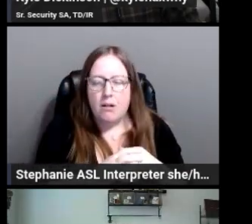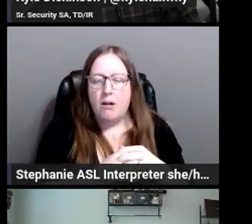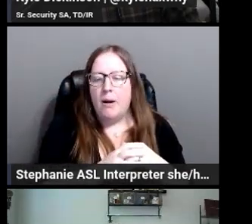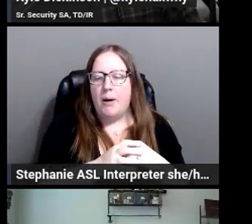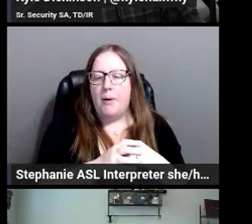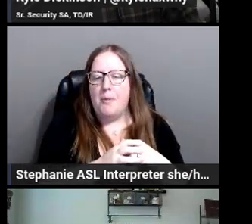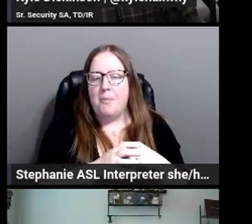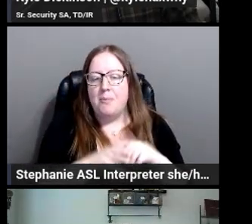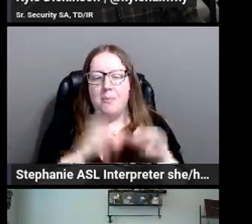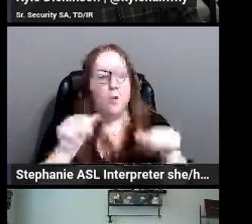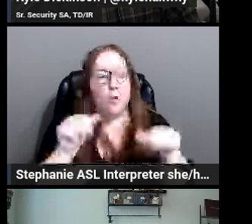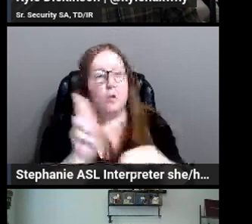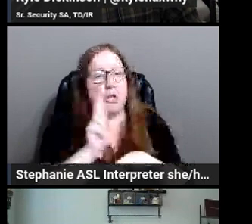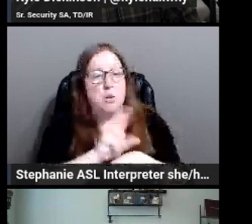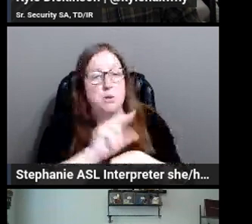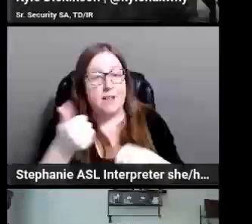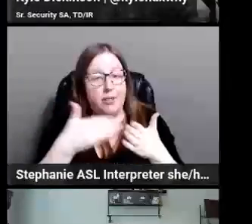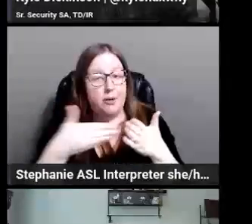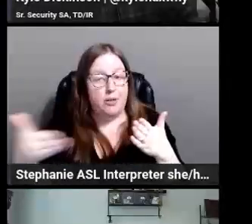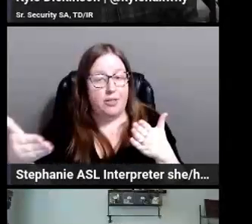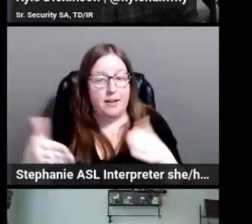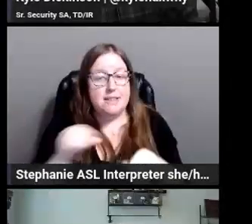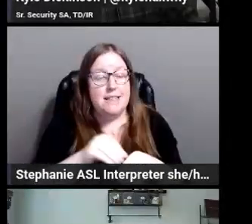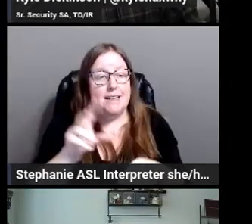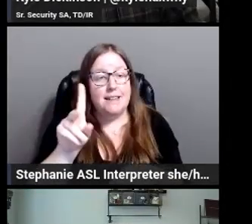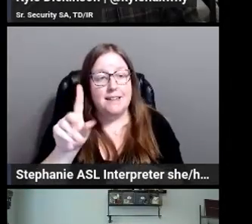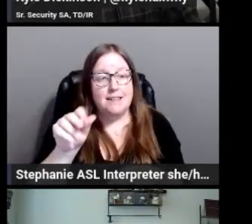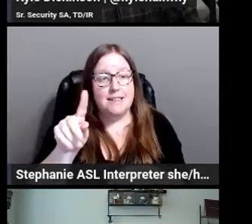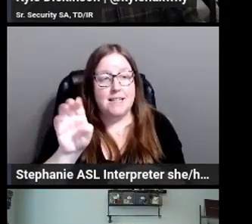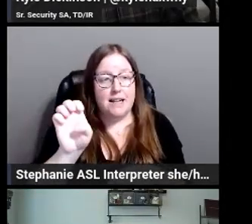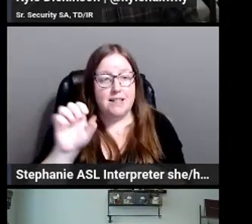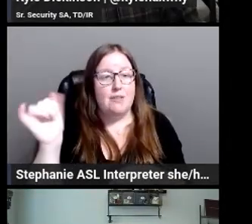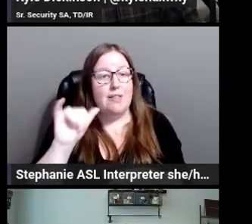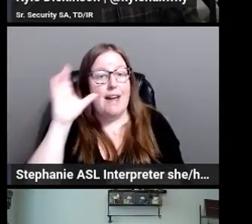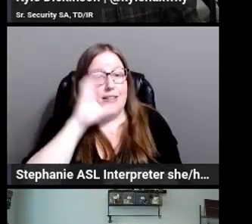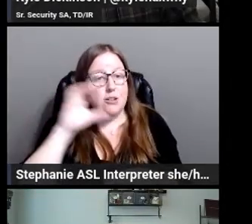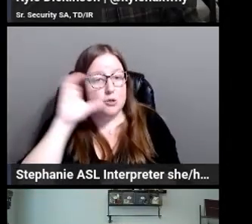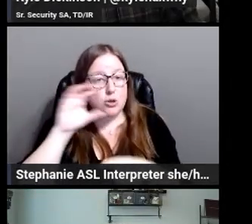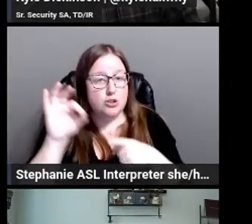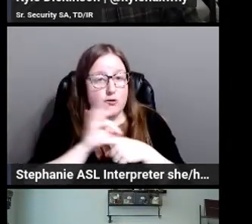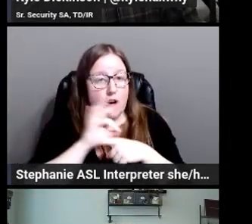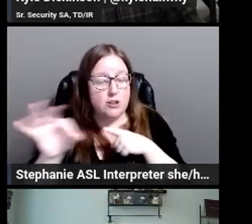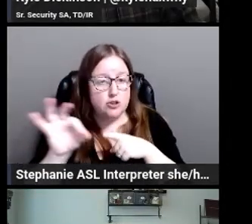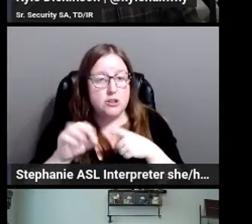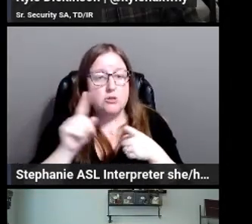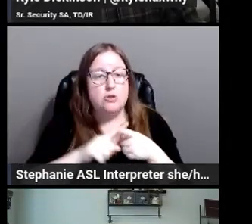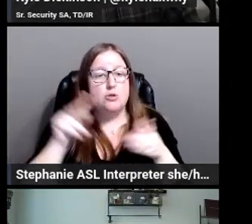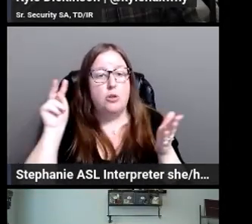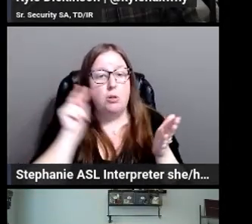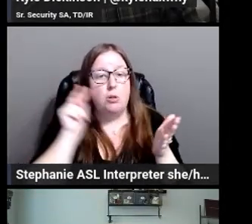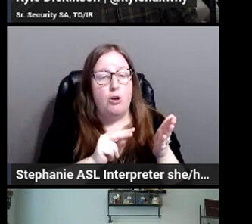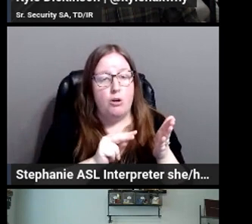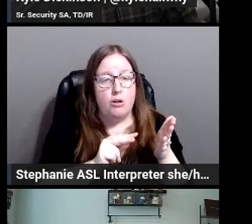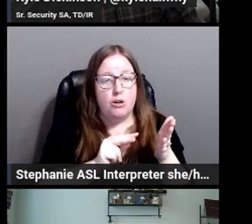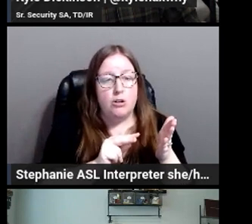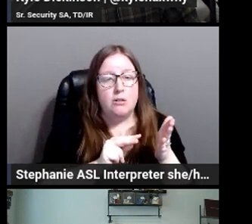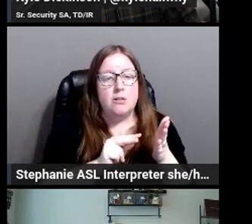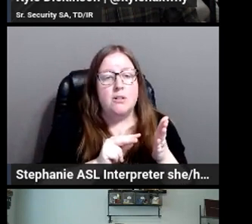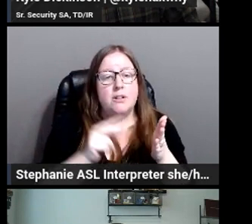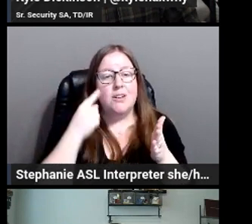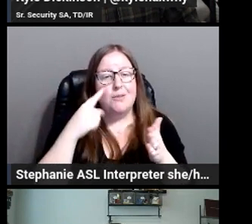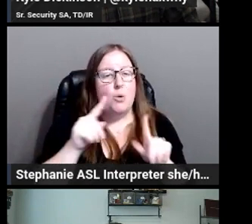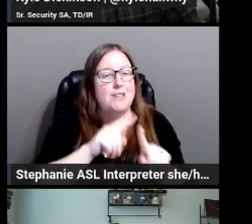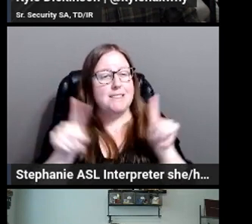You can use other things in detective, such as the search functionality to look for